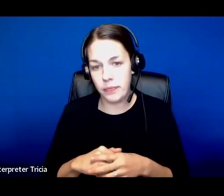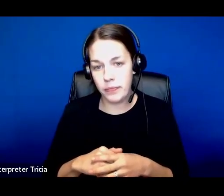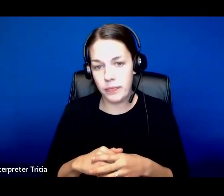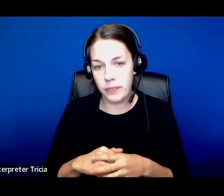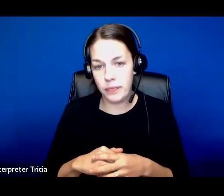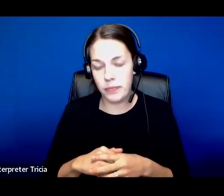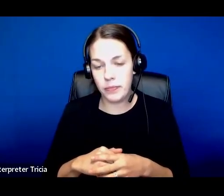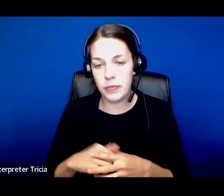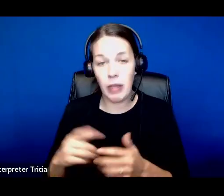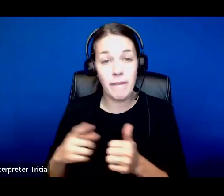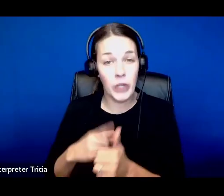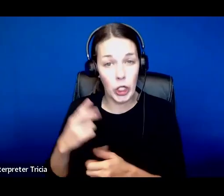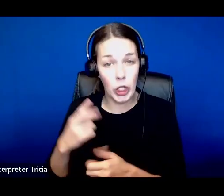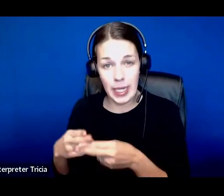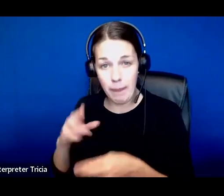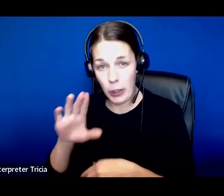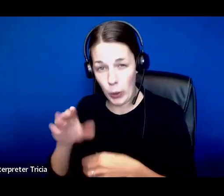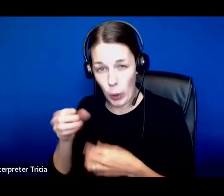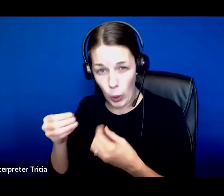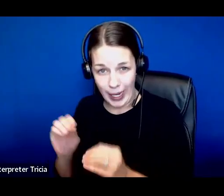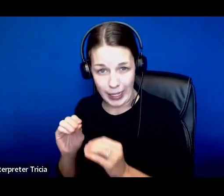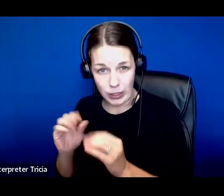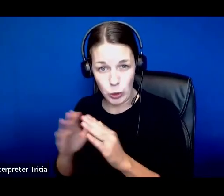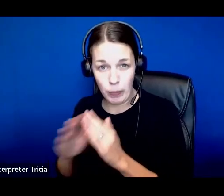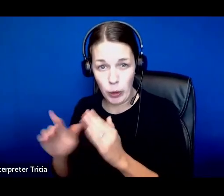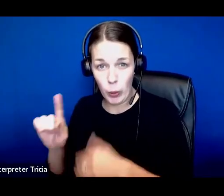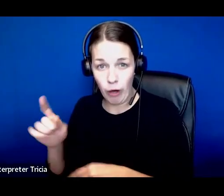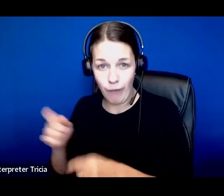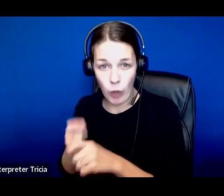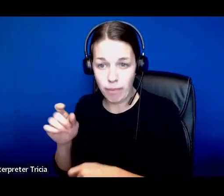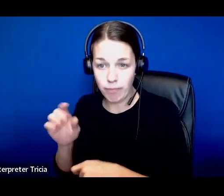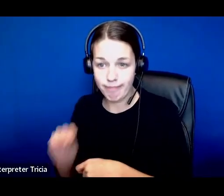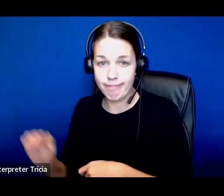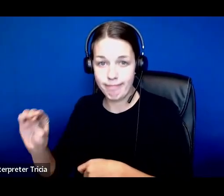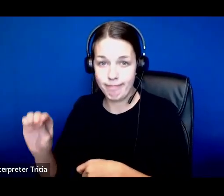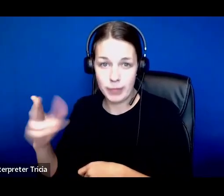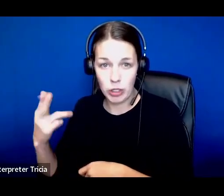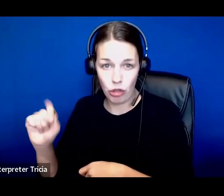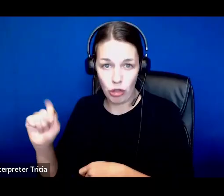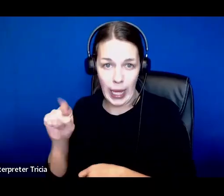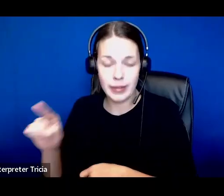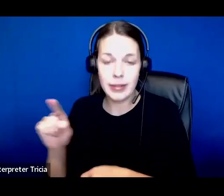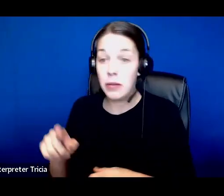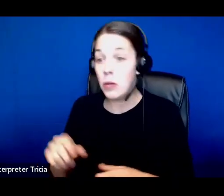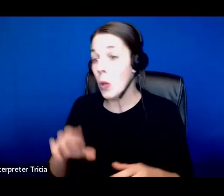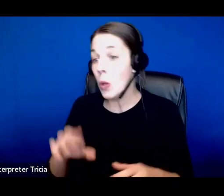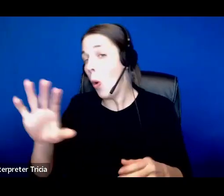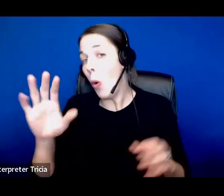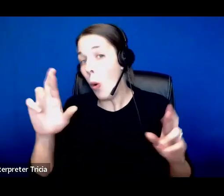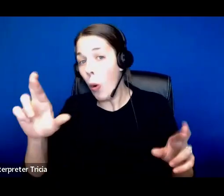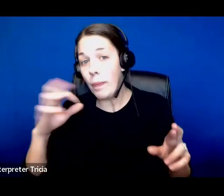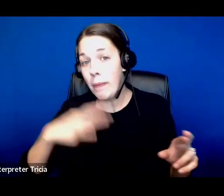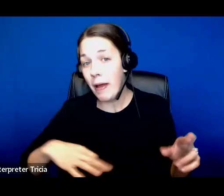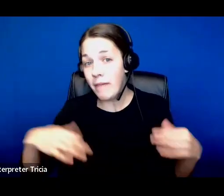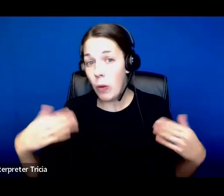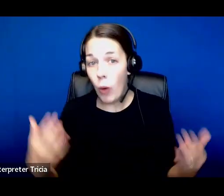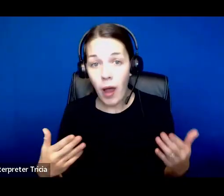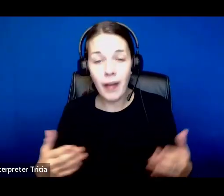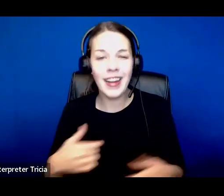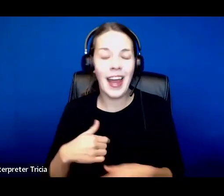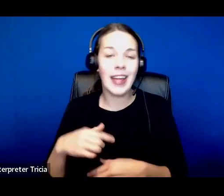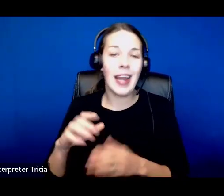your first name and the organization or community that you're from in the chat box, maybe what you're hoping to get out of today's session and how you found out about